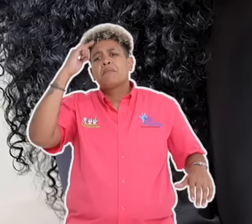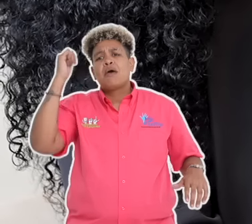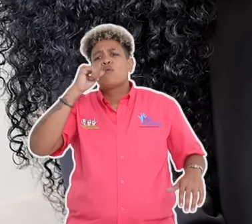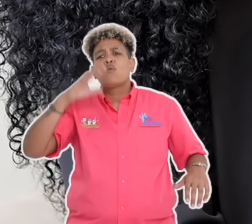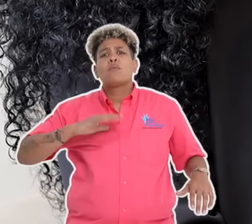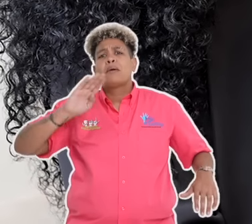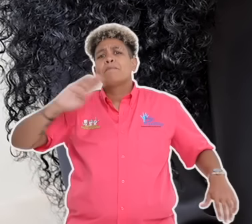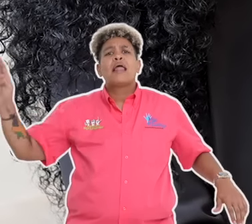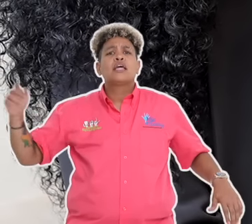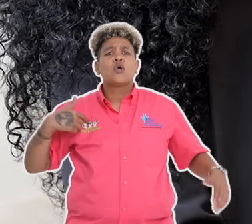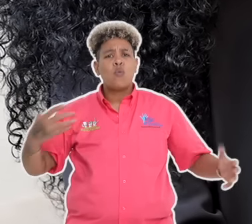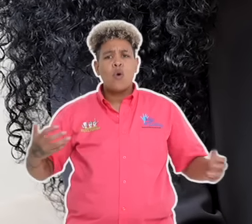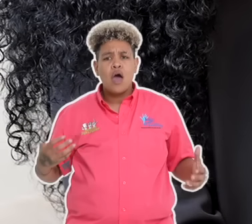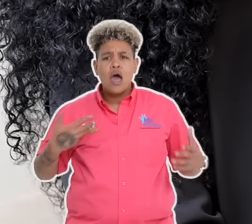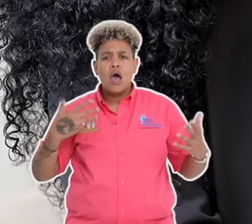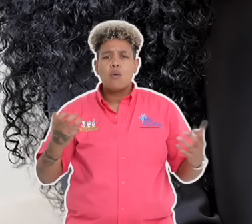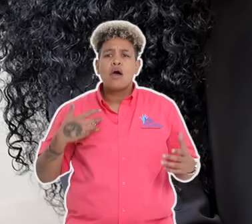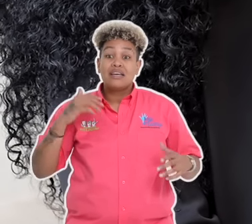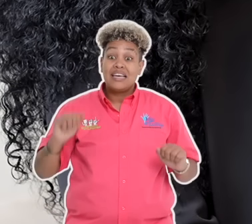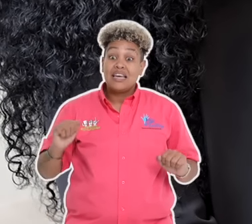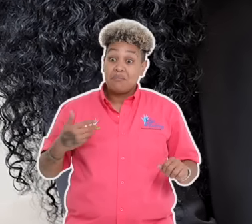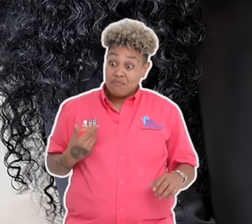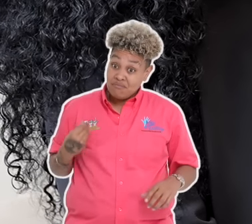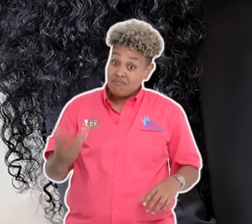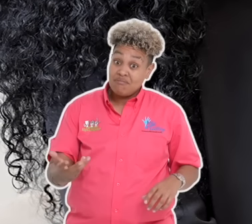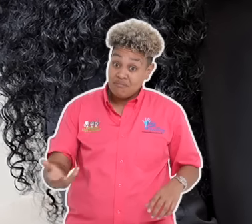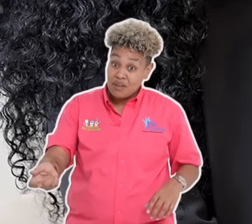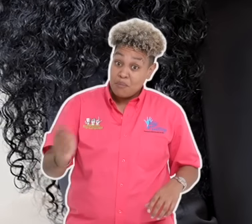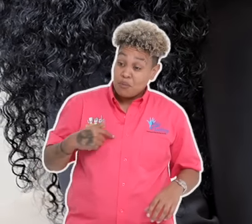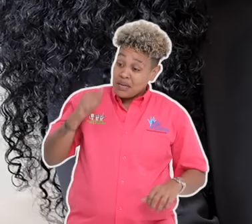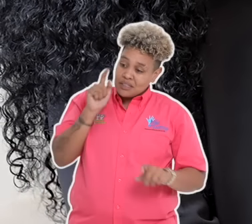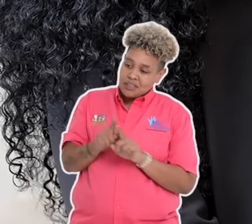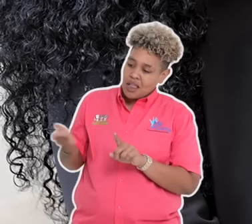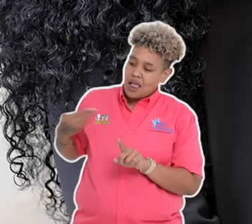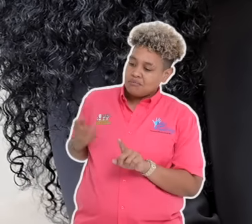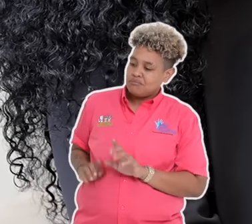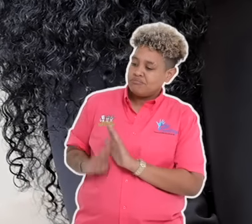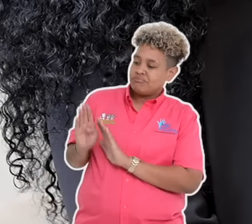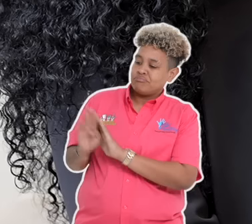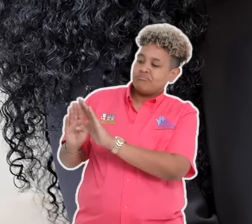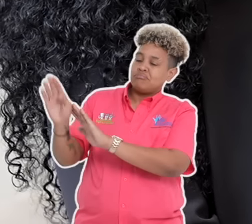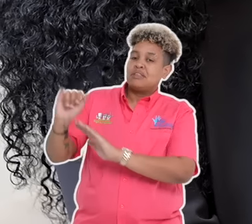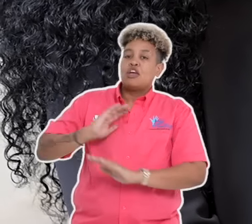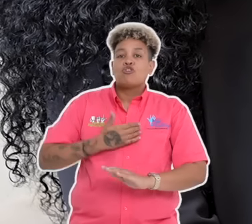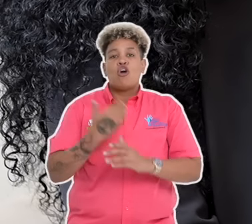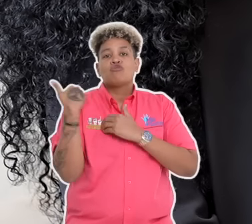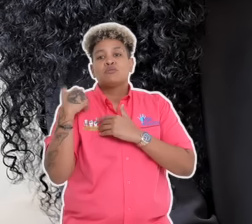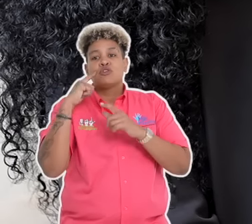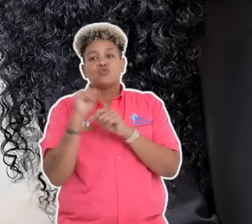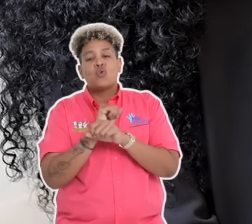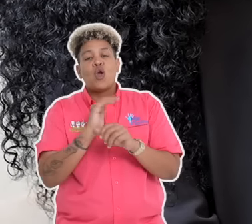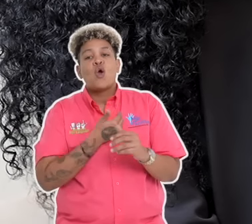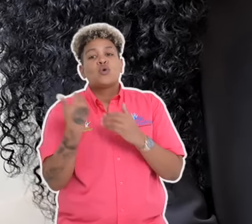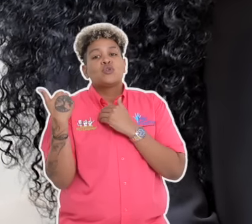100 other black women billionaires. Yes. I want to be able to put my hand back and pull my sister next to me because that is our responsibility and it